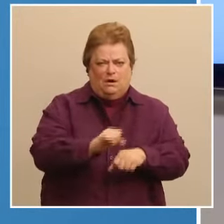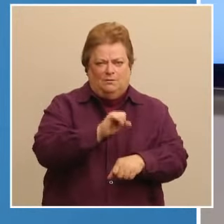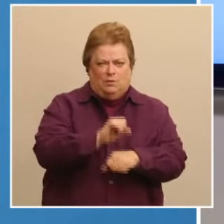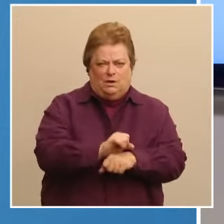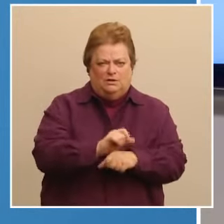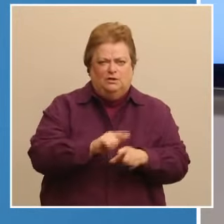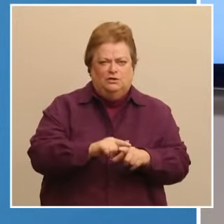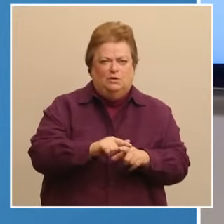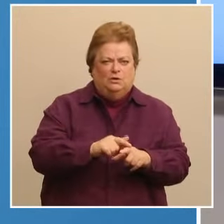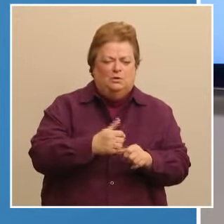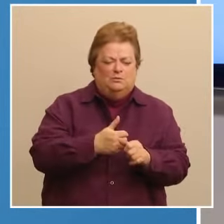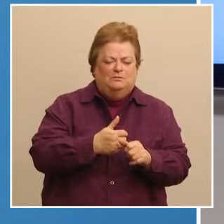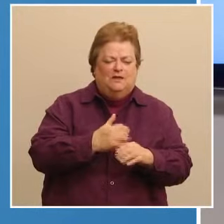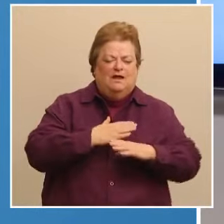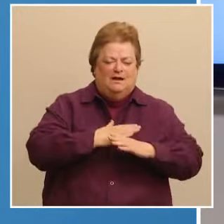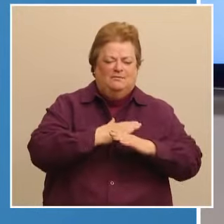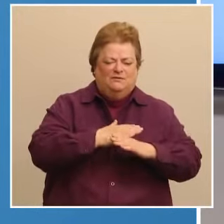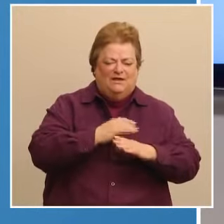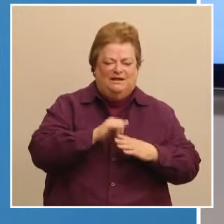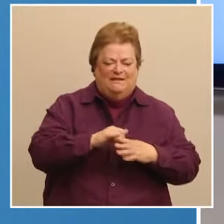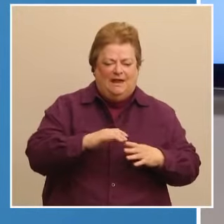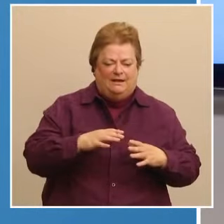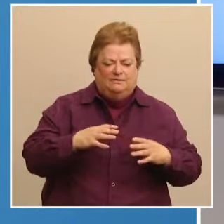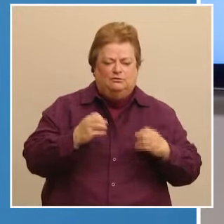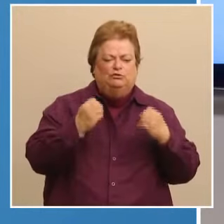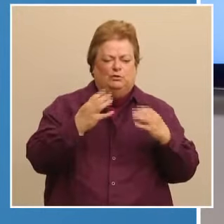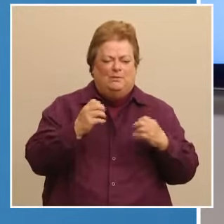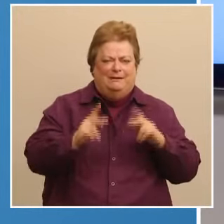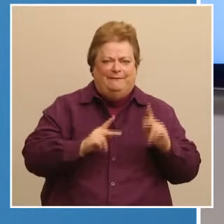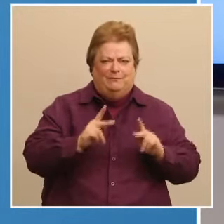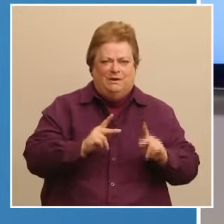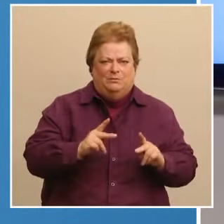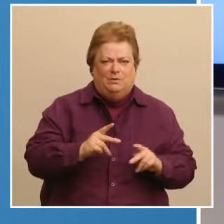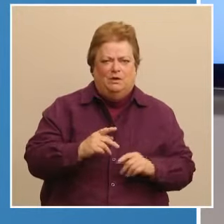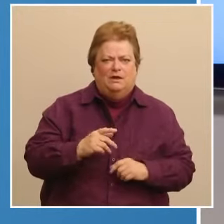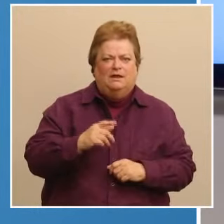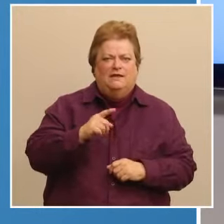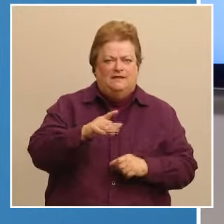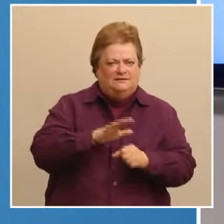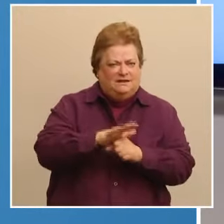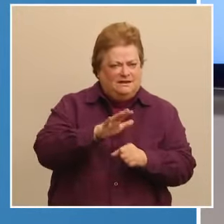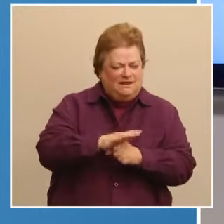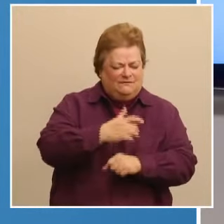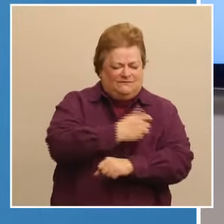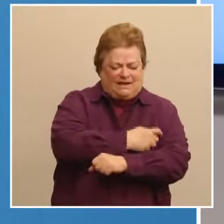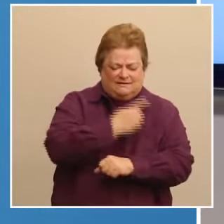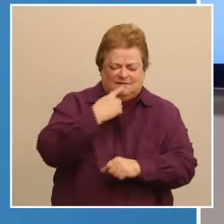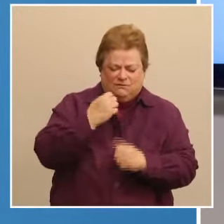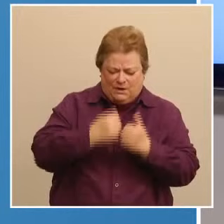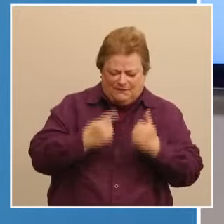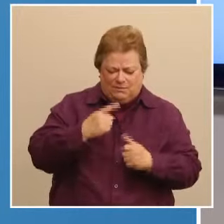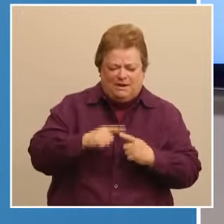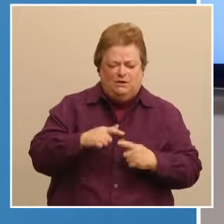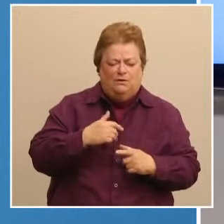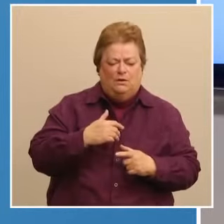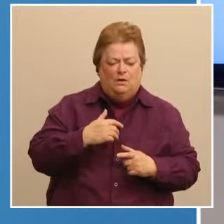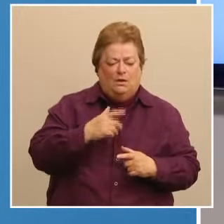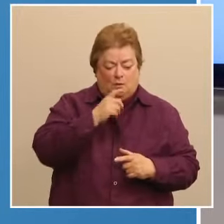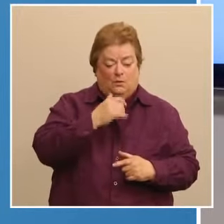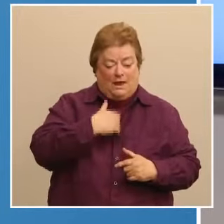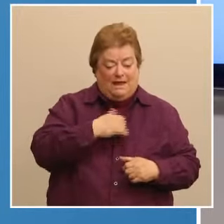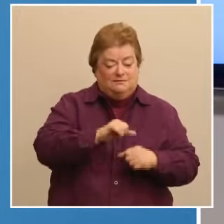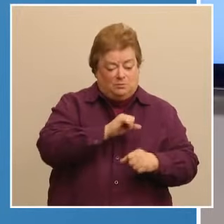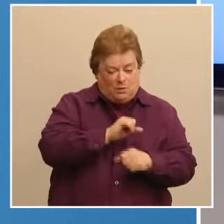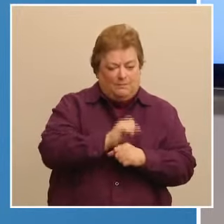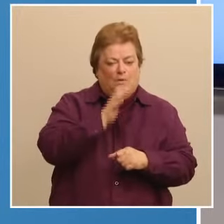to prevent congestion. I want to stress that there will be enough vaccine for everyone who has an appointment to receive the vaccine.